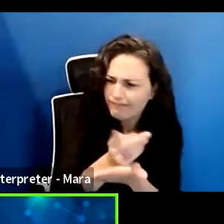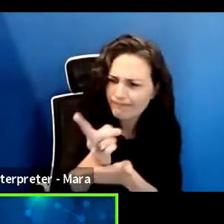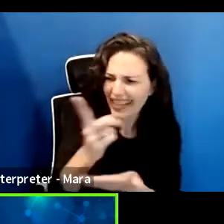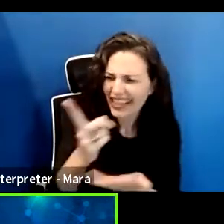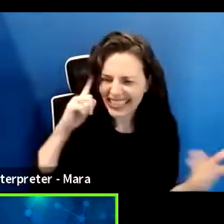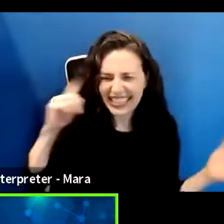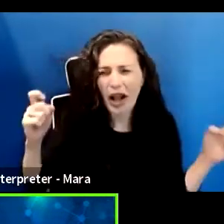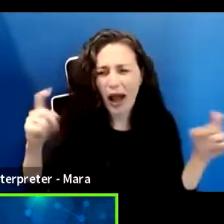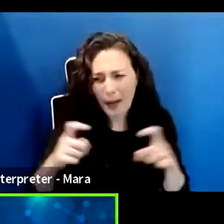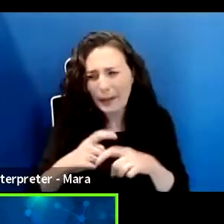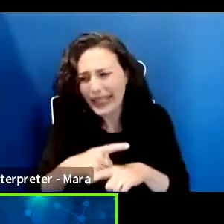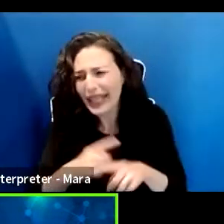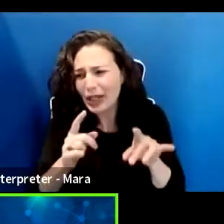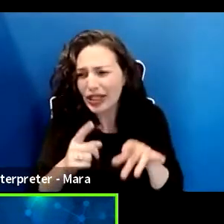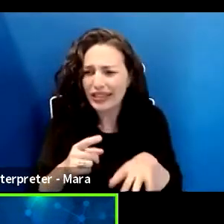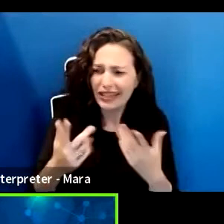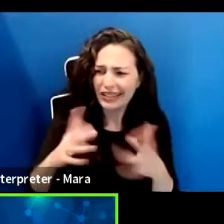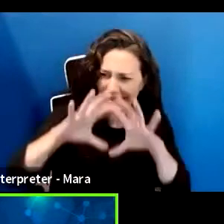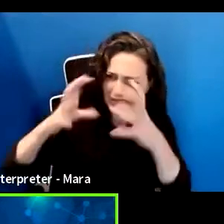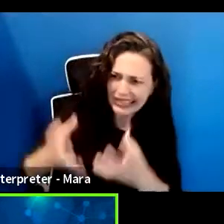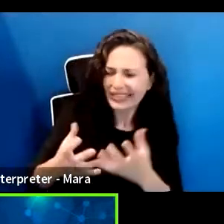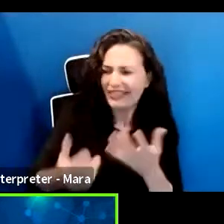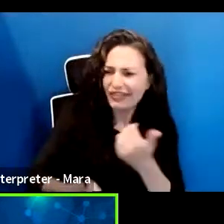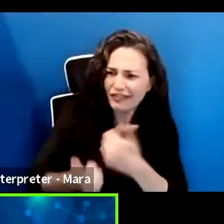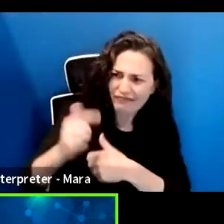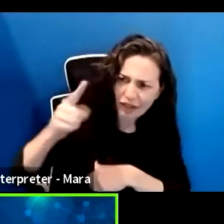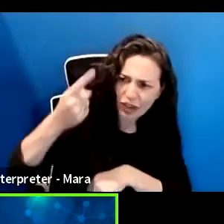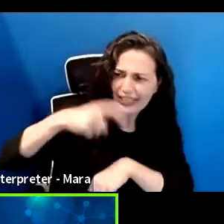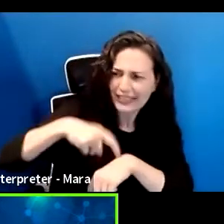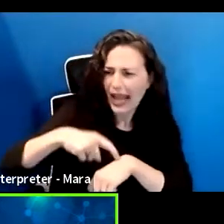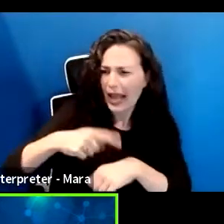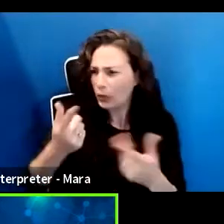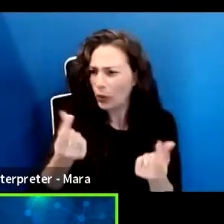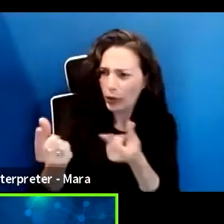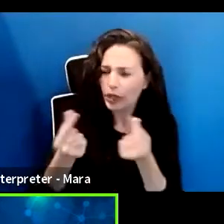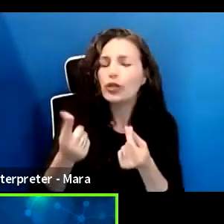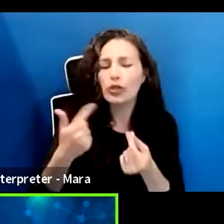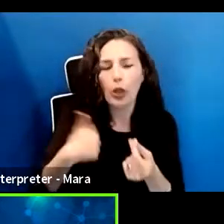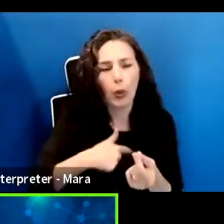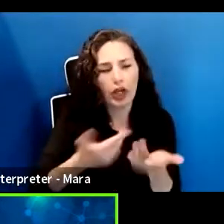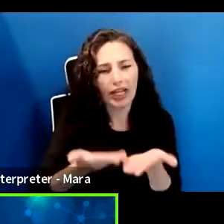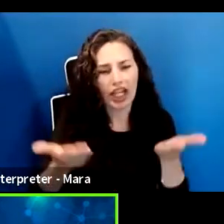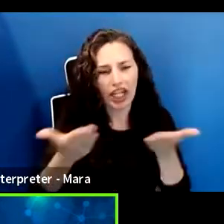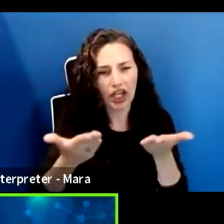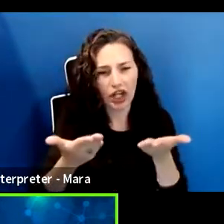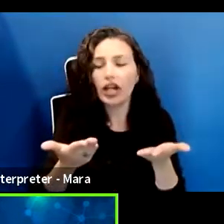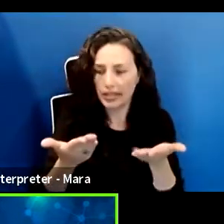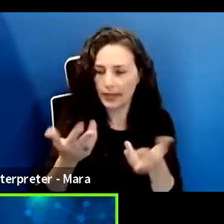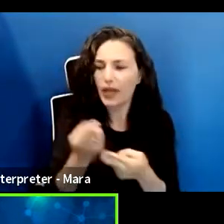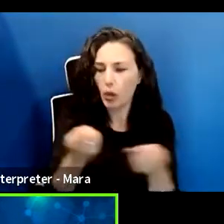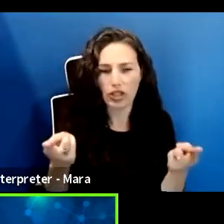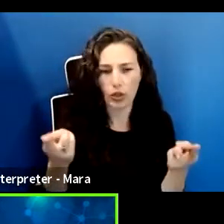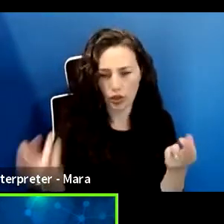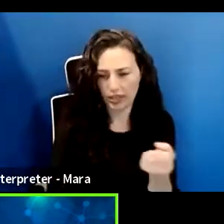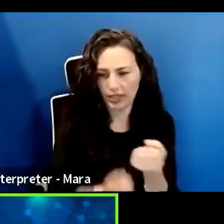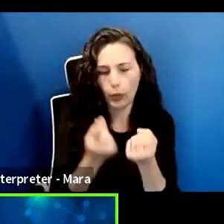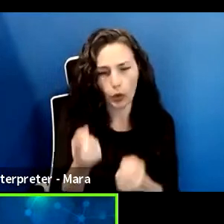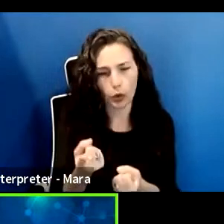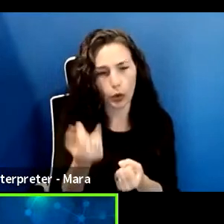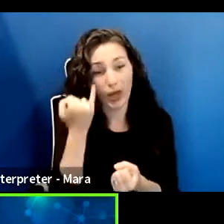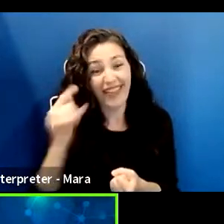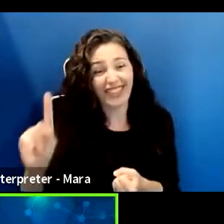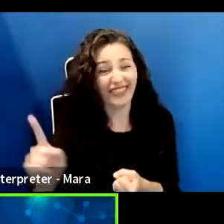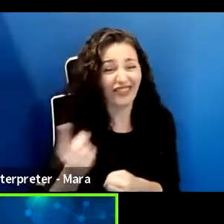returning exposure to the union. This union, SAG-AFTRA, is here for you, and we want to be that resource. If you are here for the